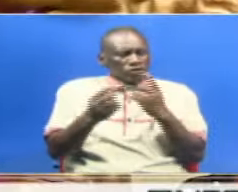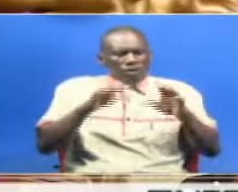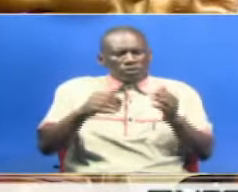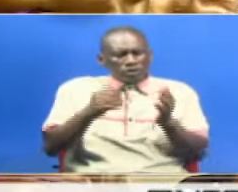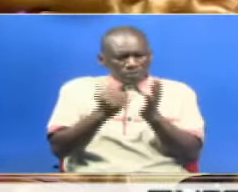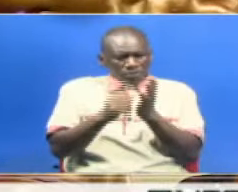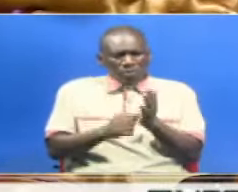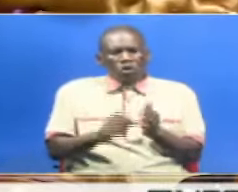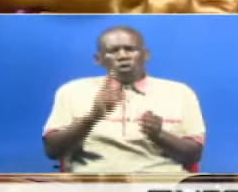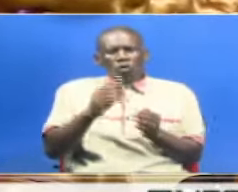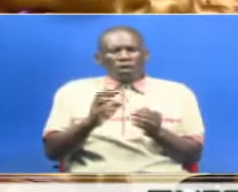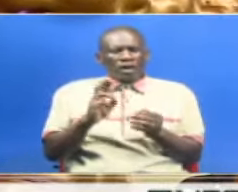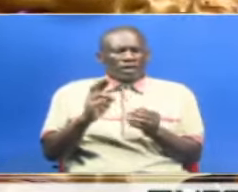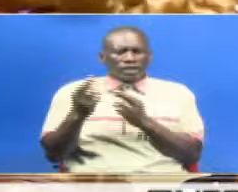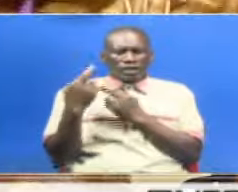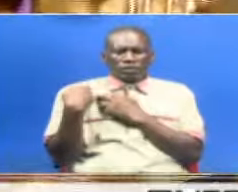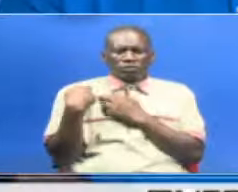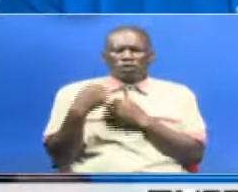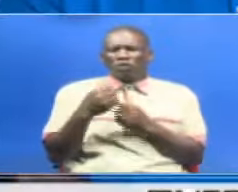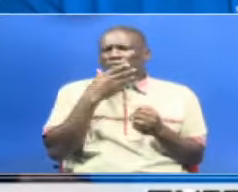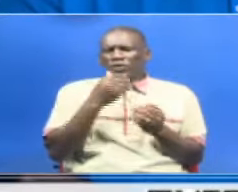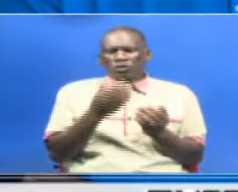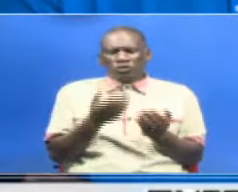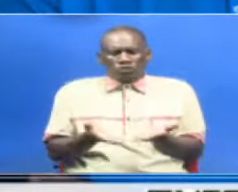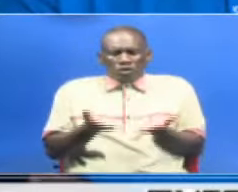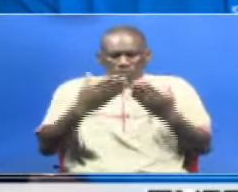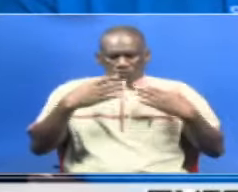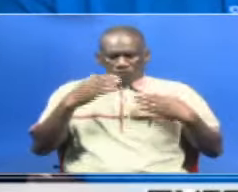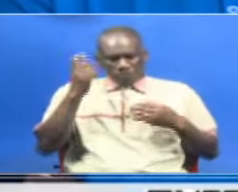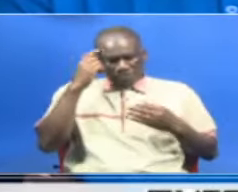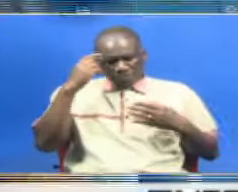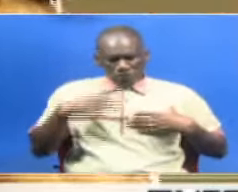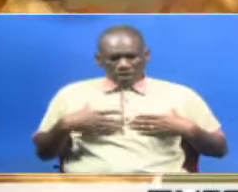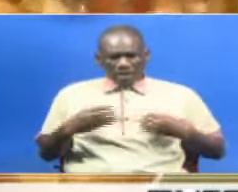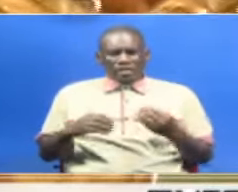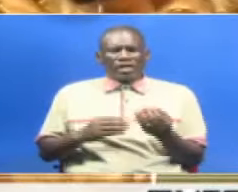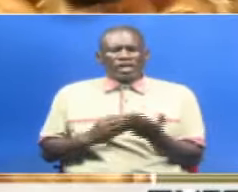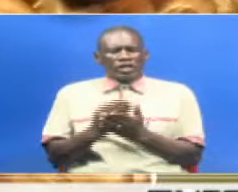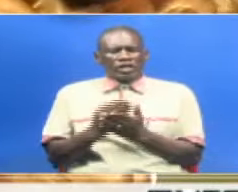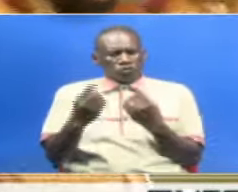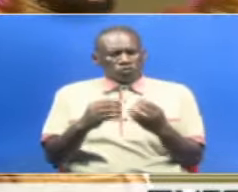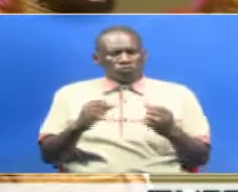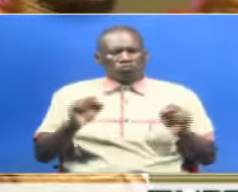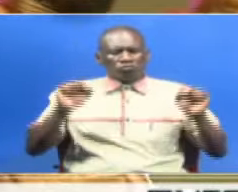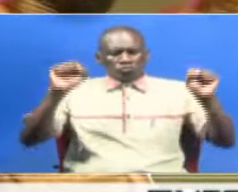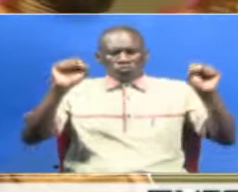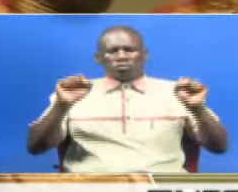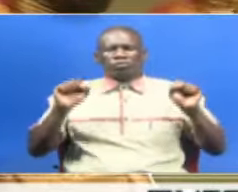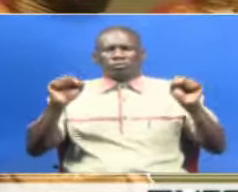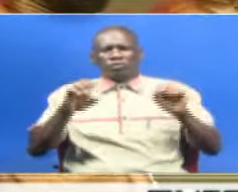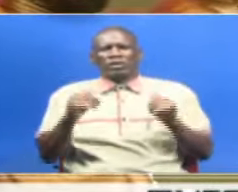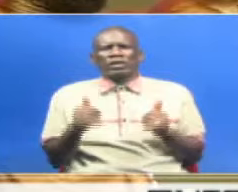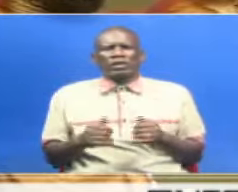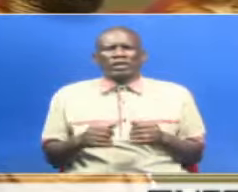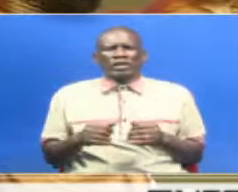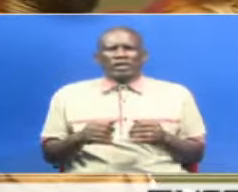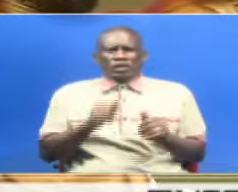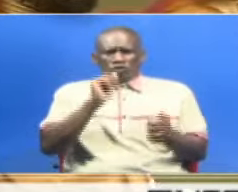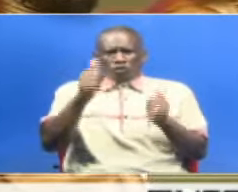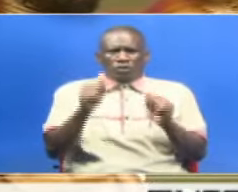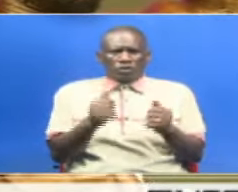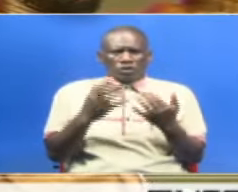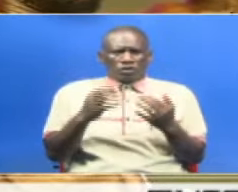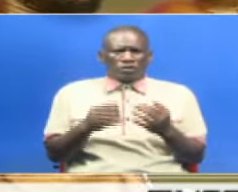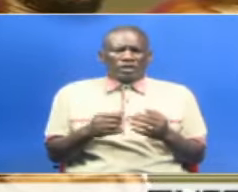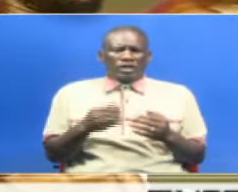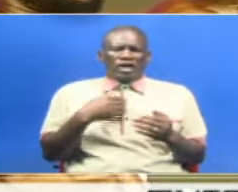that men can really improve their mental health is through working out. The event is gradually gaining